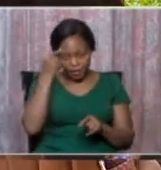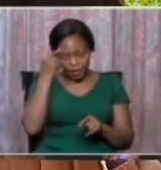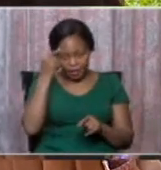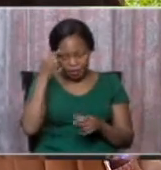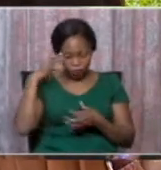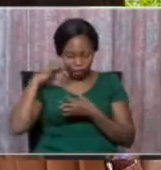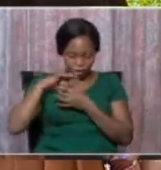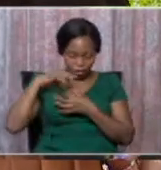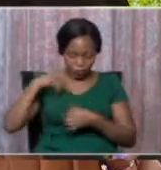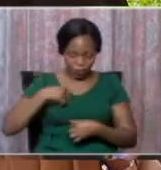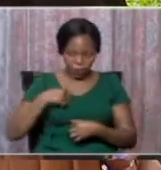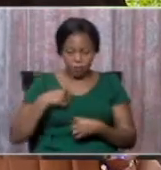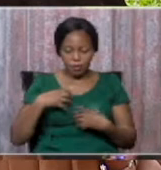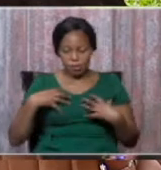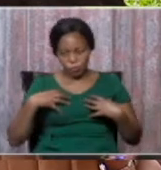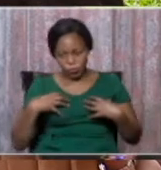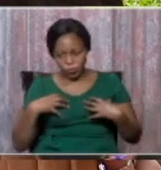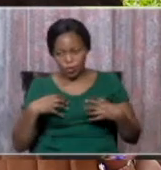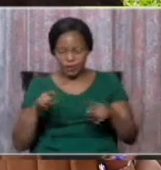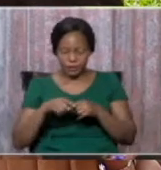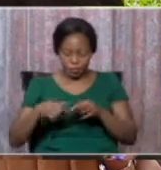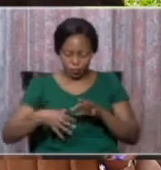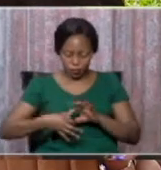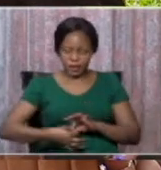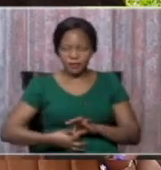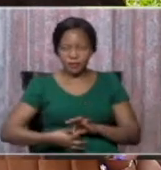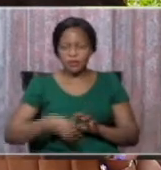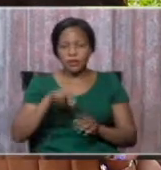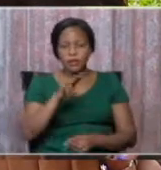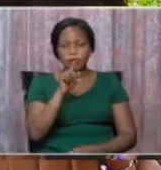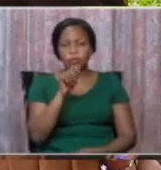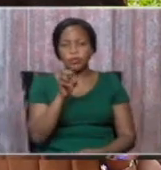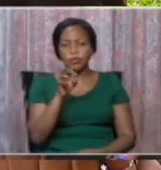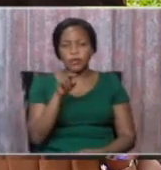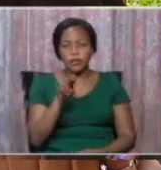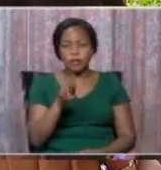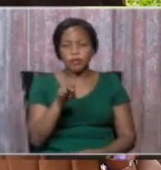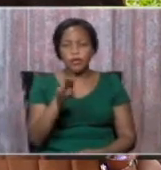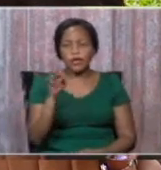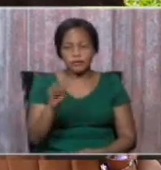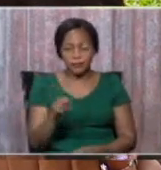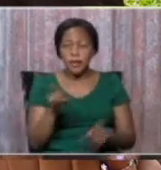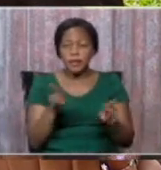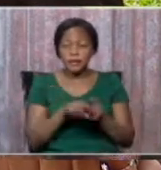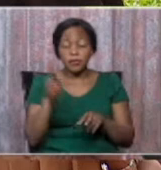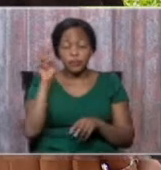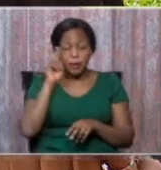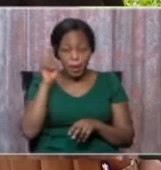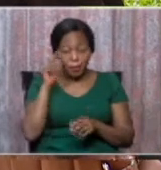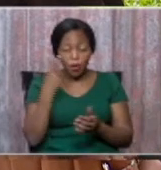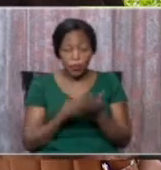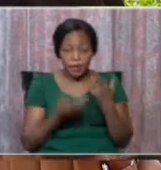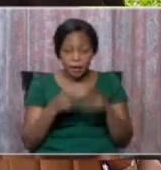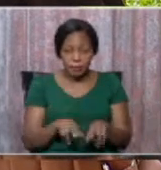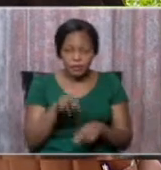the uterus and then the fallopian tubes. It's so important for us to draw that as well on the woman, because that is what